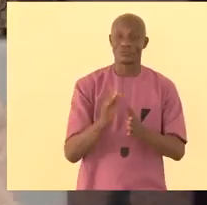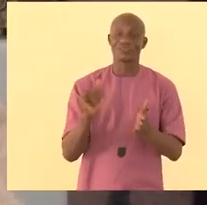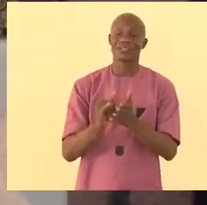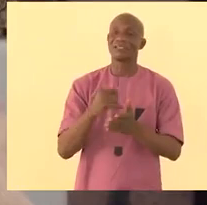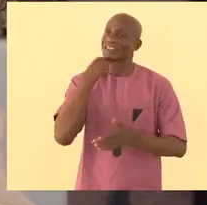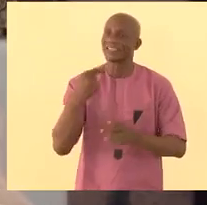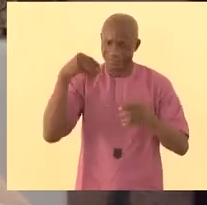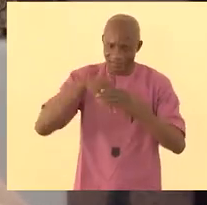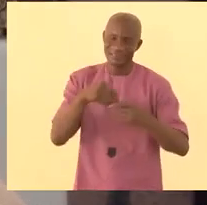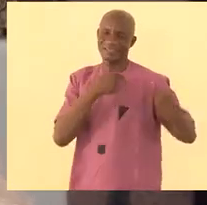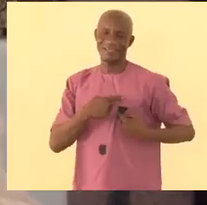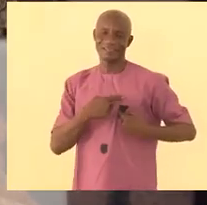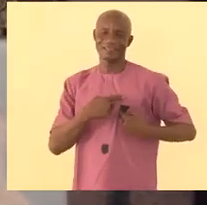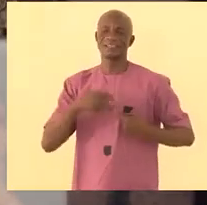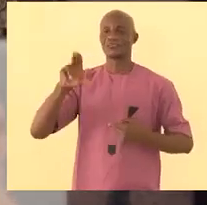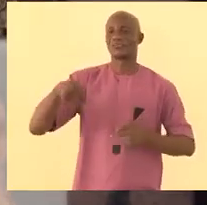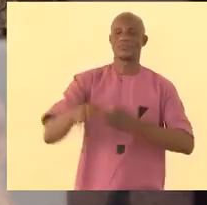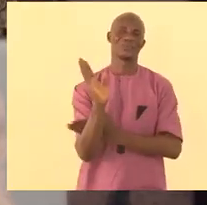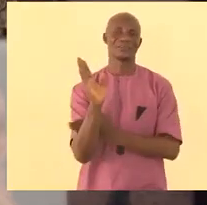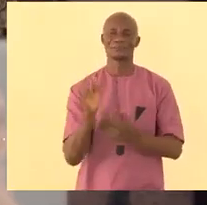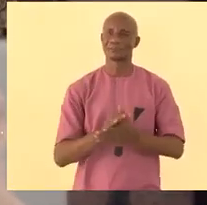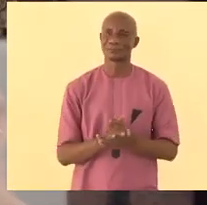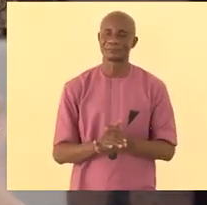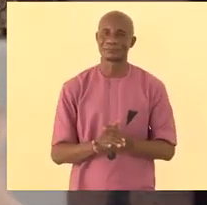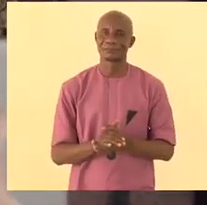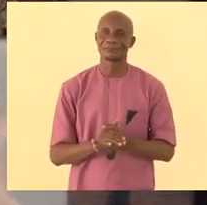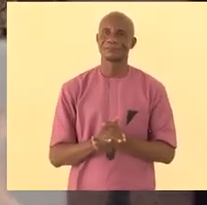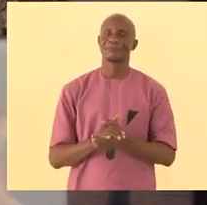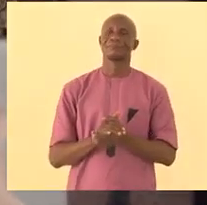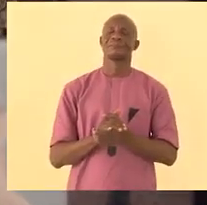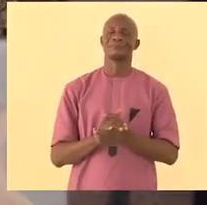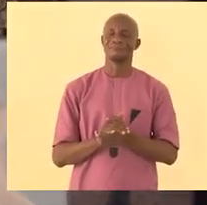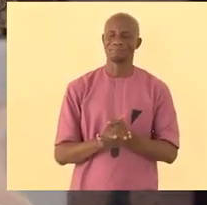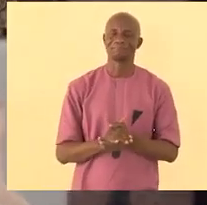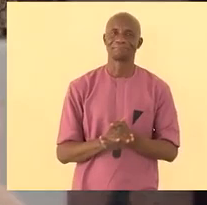in his heart that God does not exist."